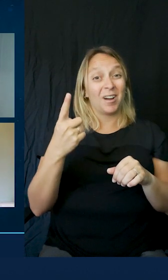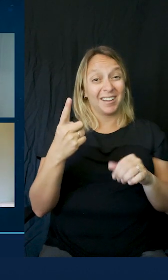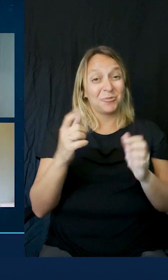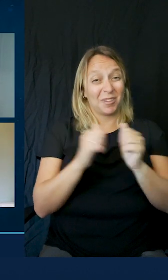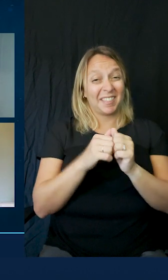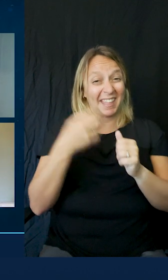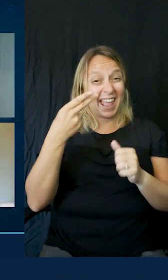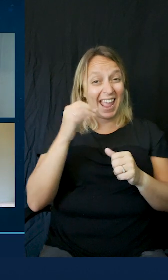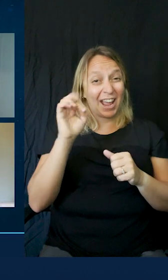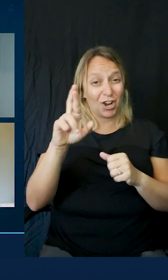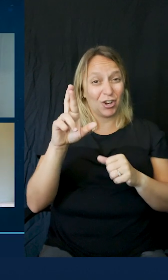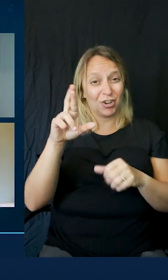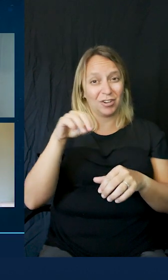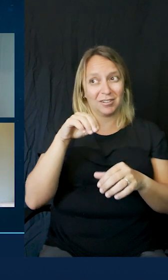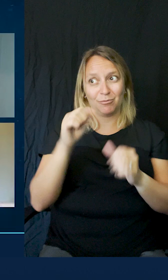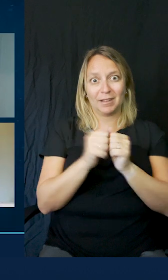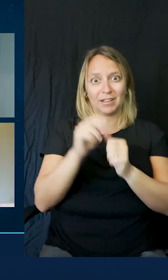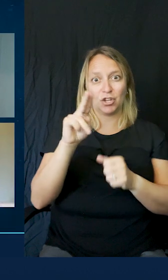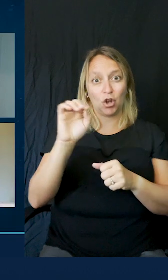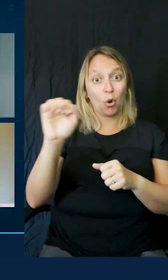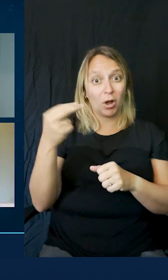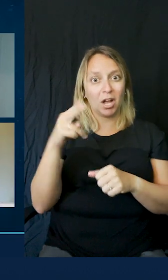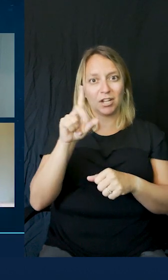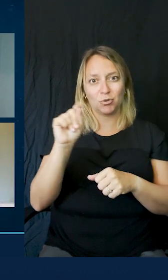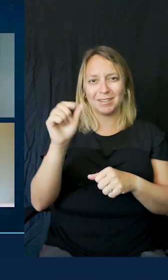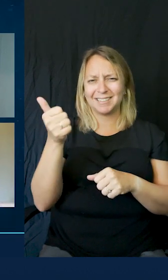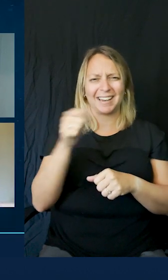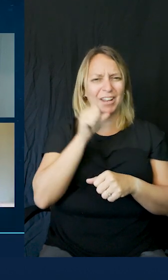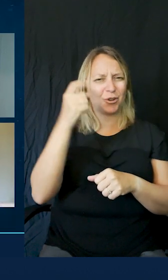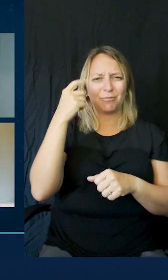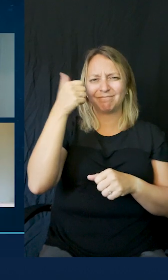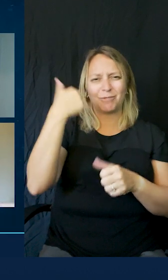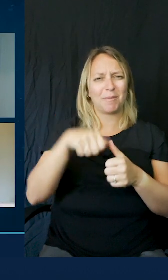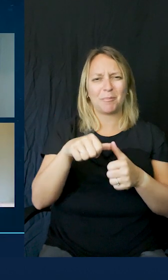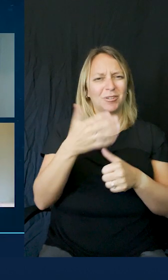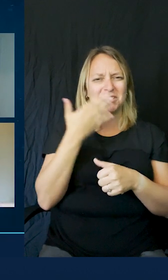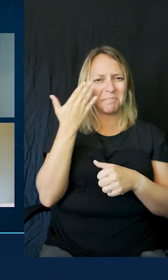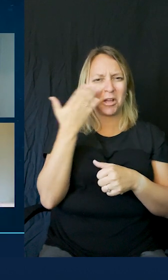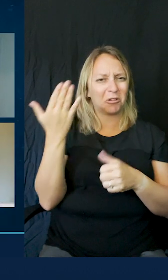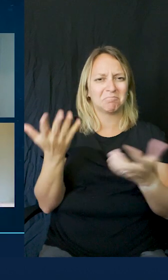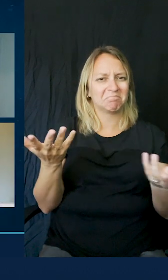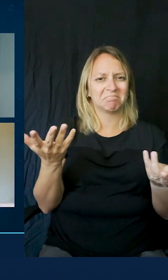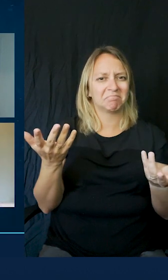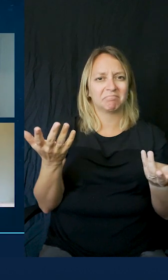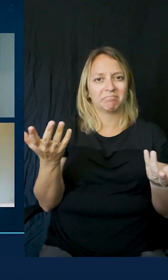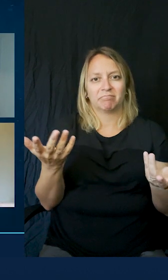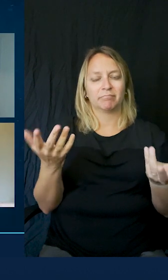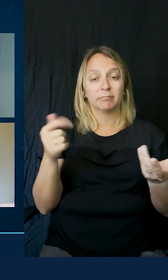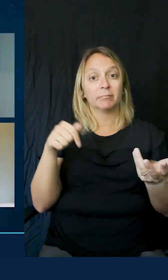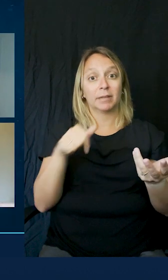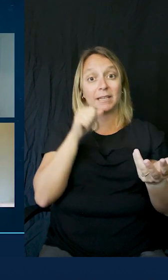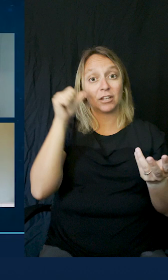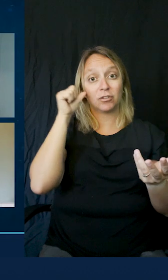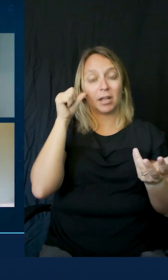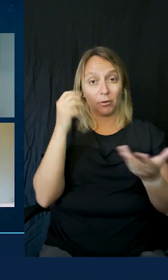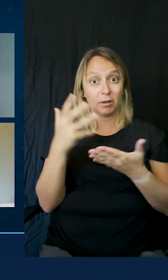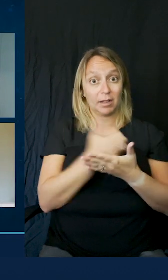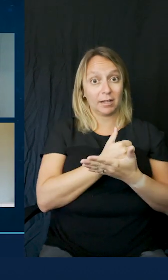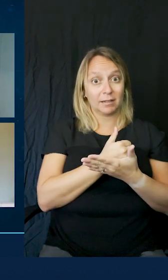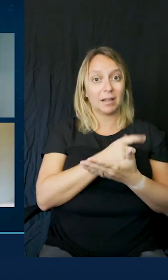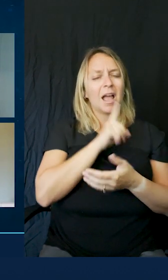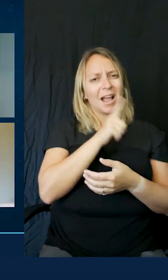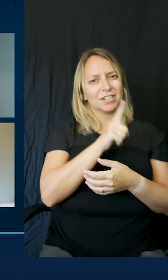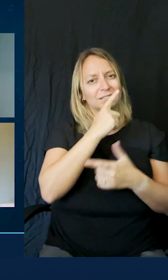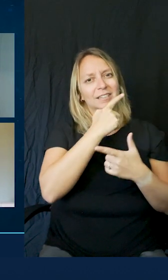with NOAA in 2010, I don't remember it having a smell at all. This one that we just collected yesterday, it was actually